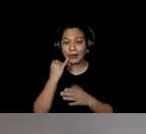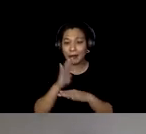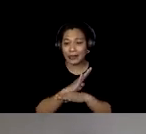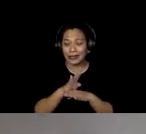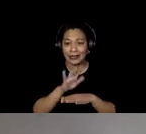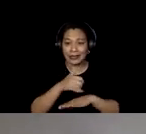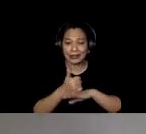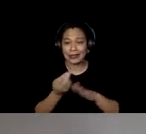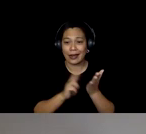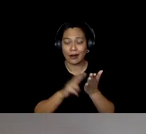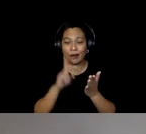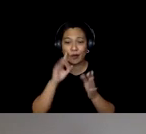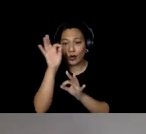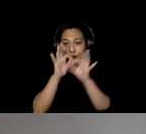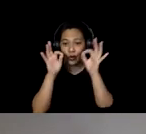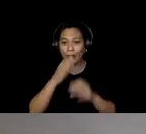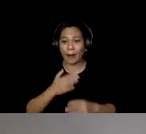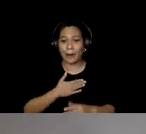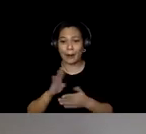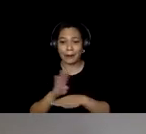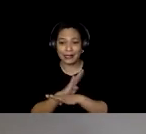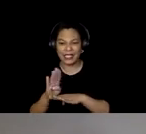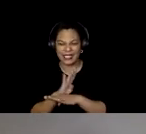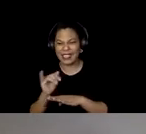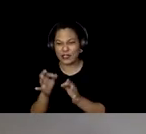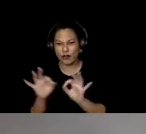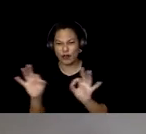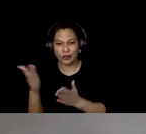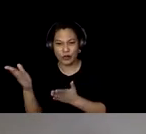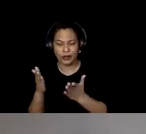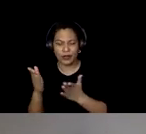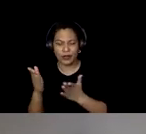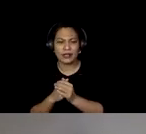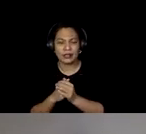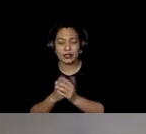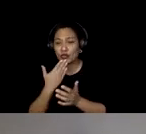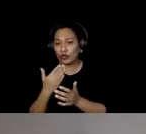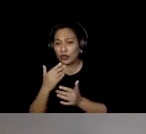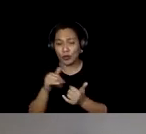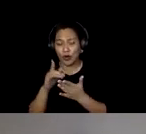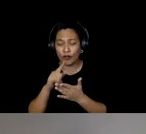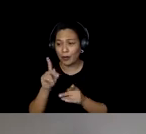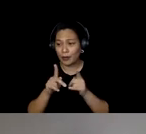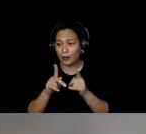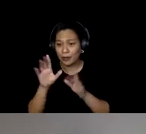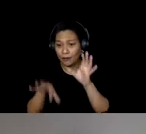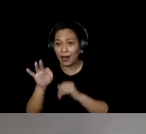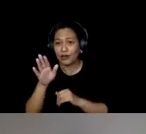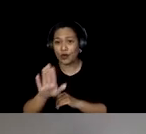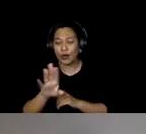free. It's like another way for people to find you through Google business